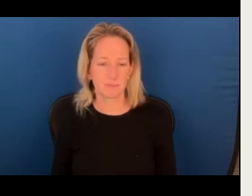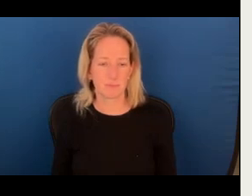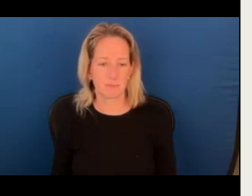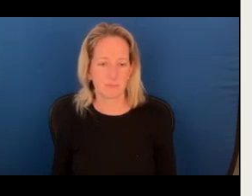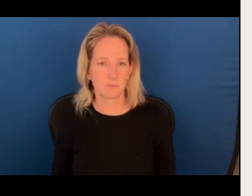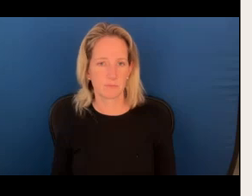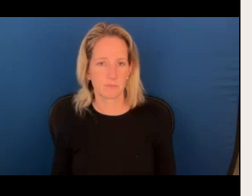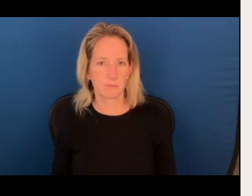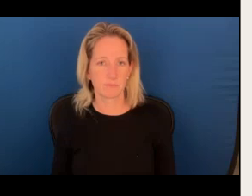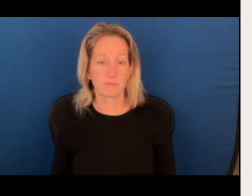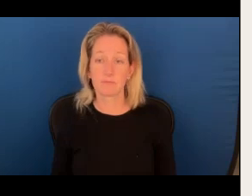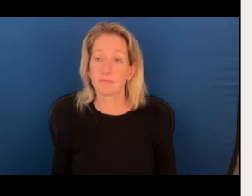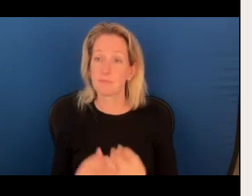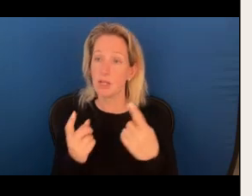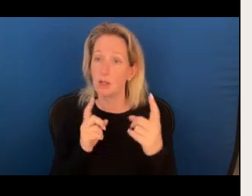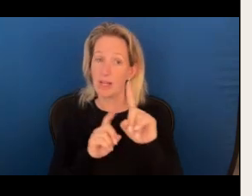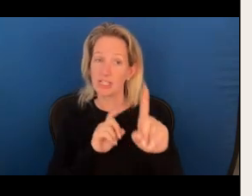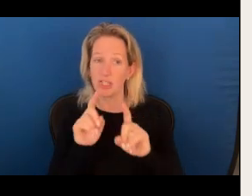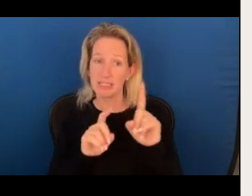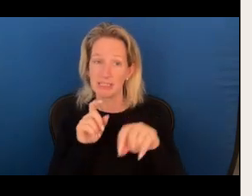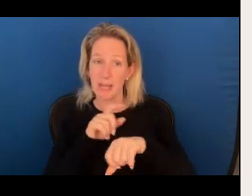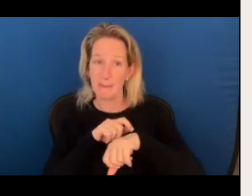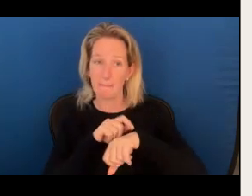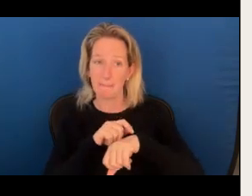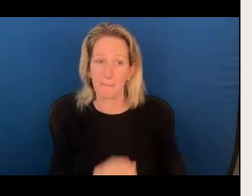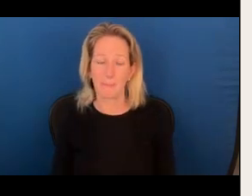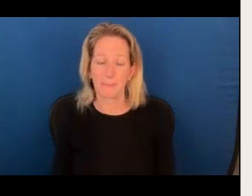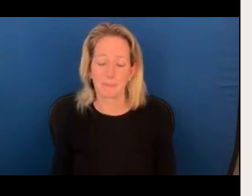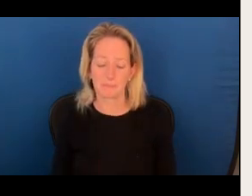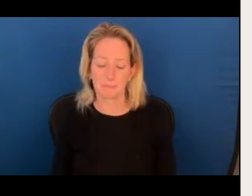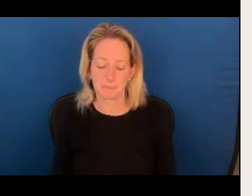We have time for questions.